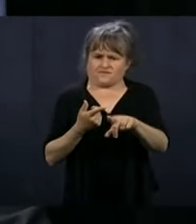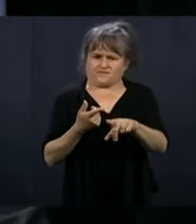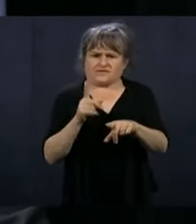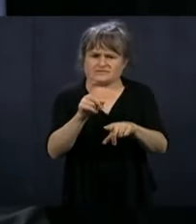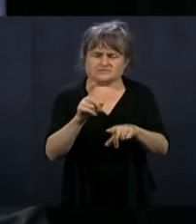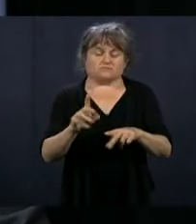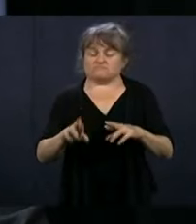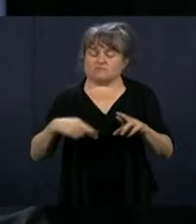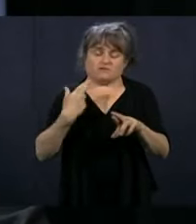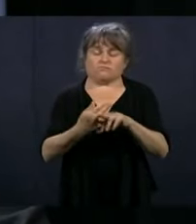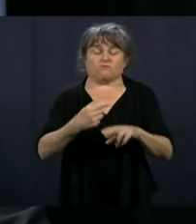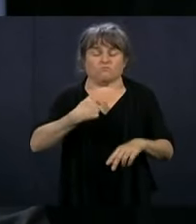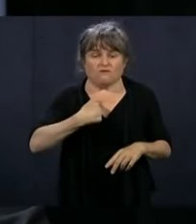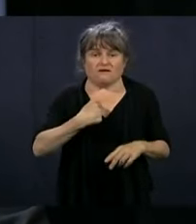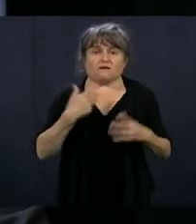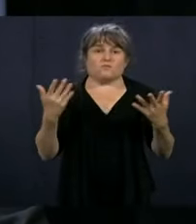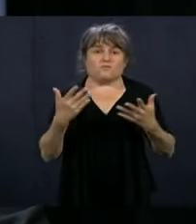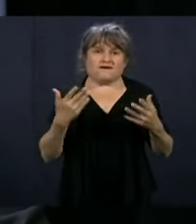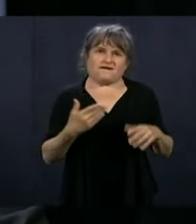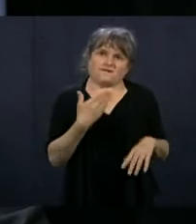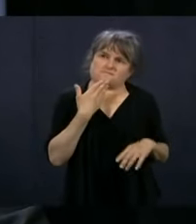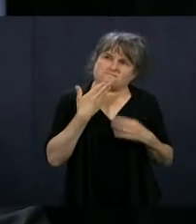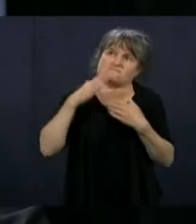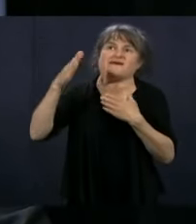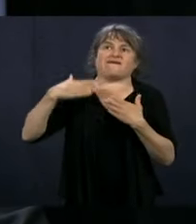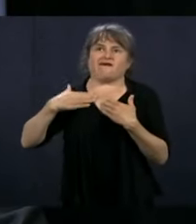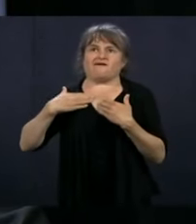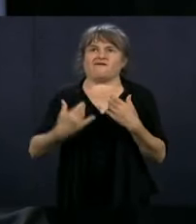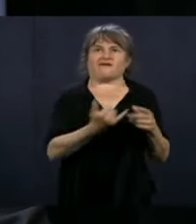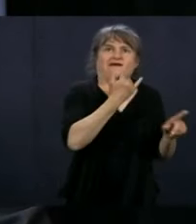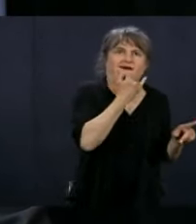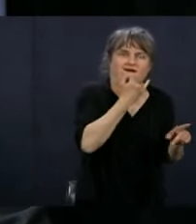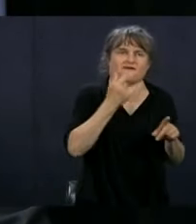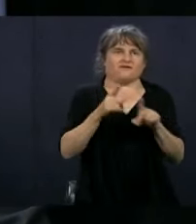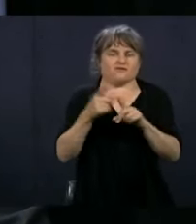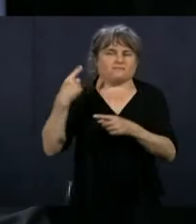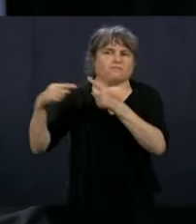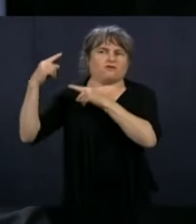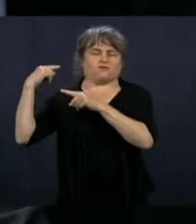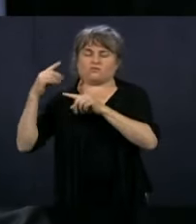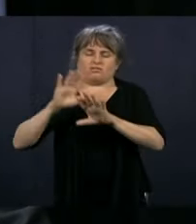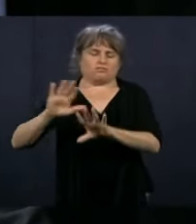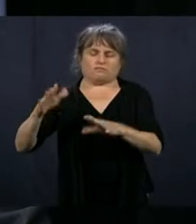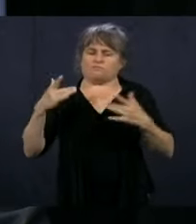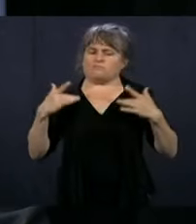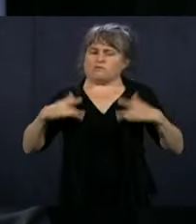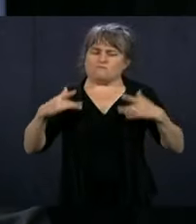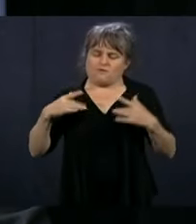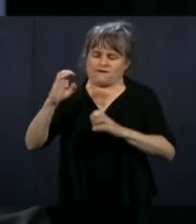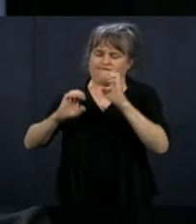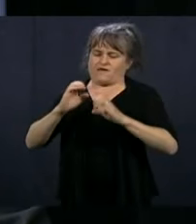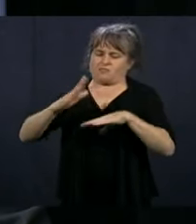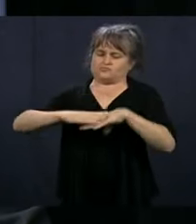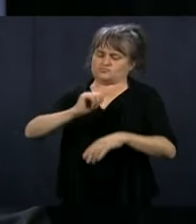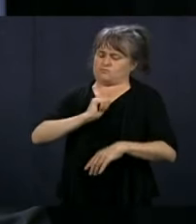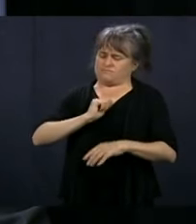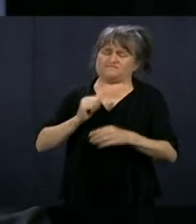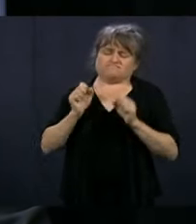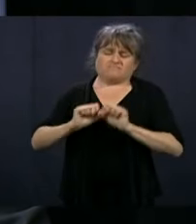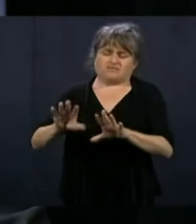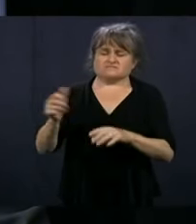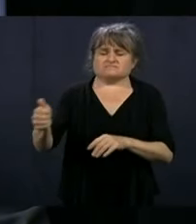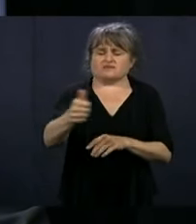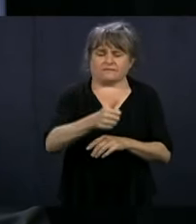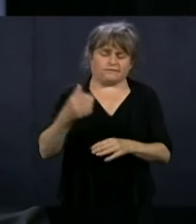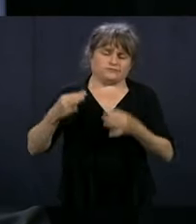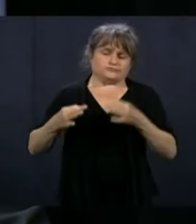you decide that, what was done well, what was done badly. I'm not going to talk about report cards. No, I'm not talking about, a